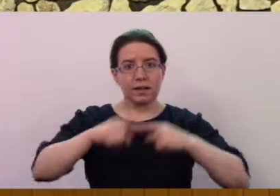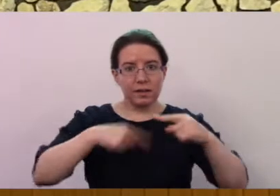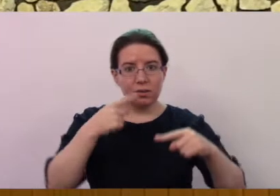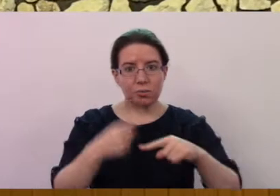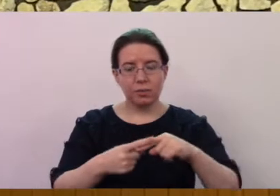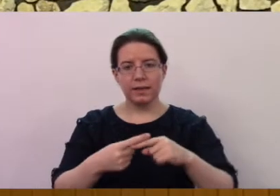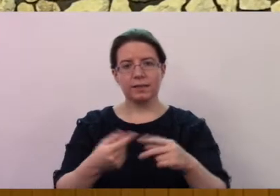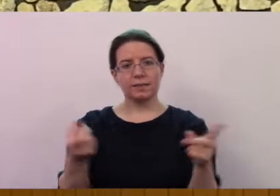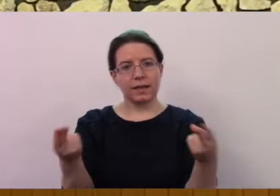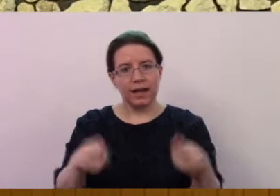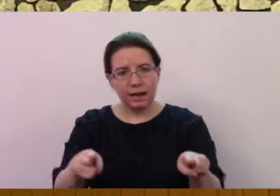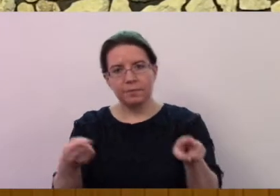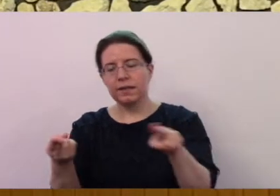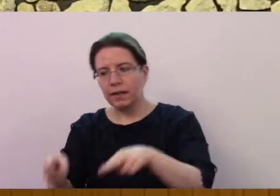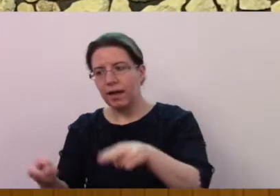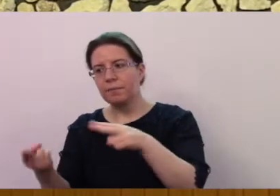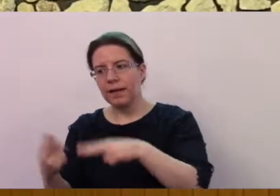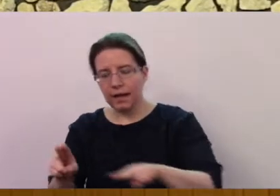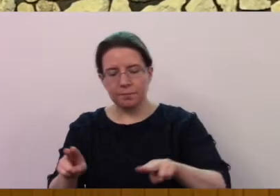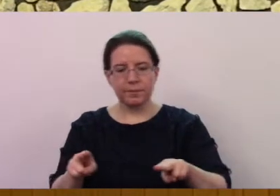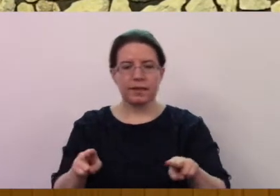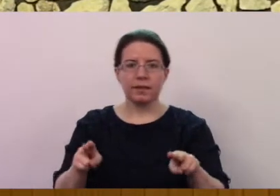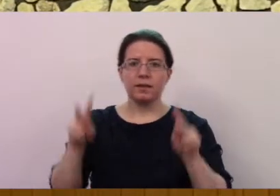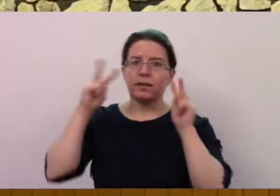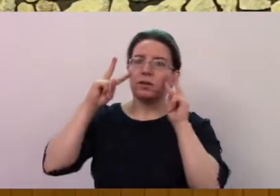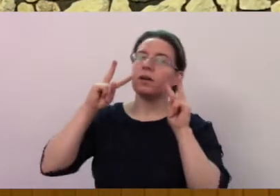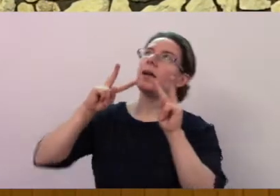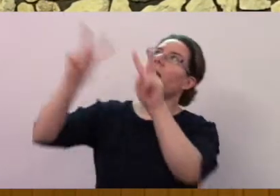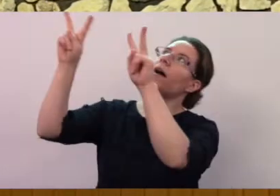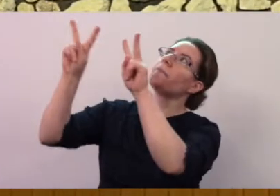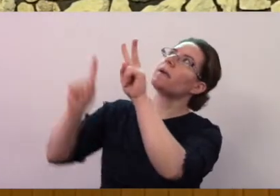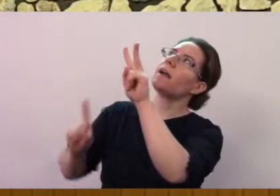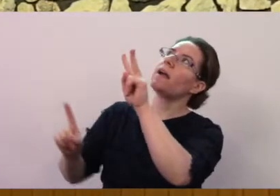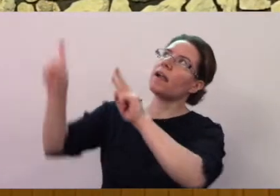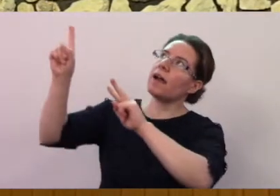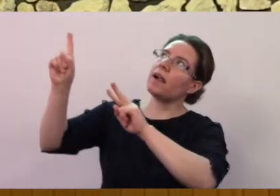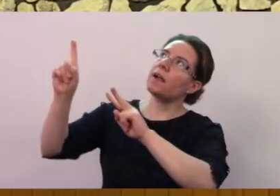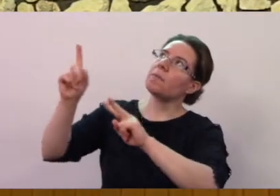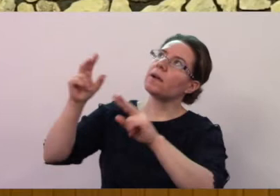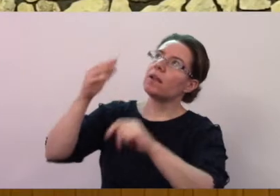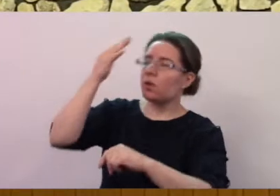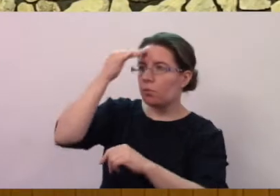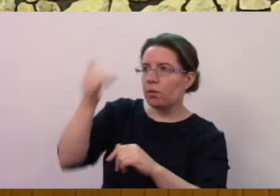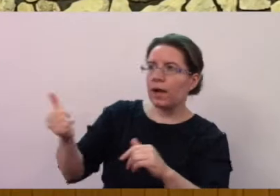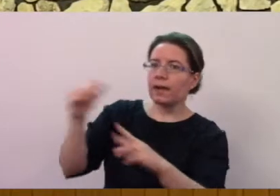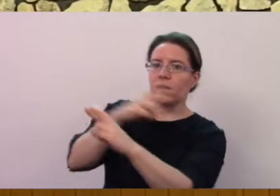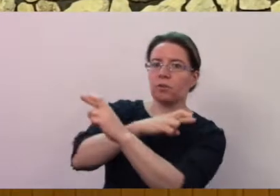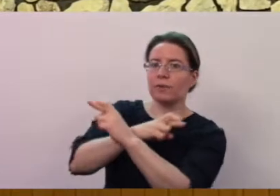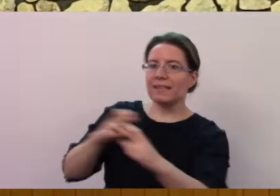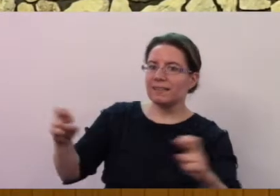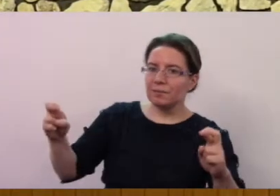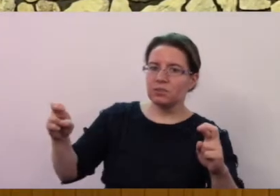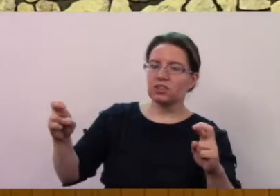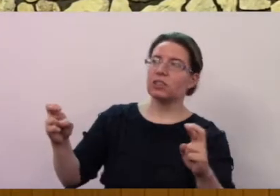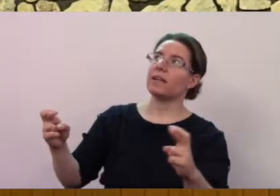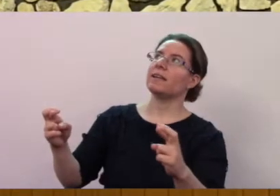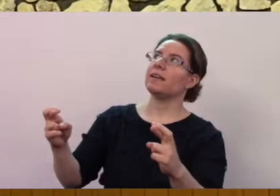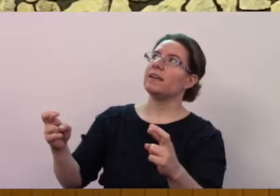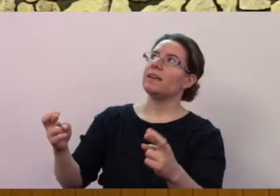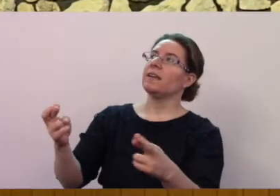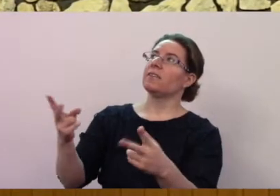and lift up your heads, for your redemption draweth nigh. For your redemption draweth